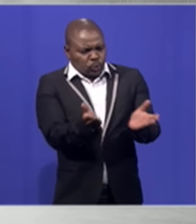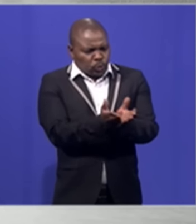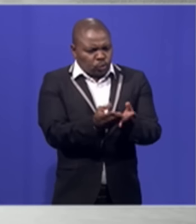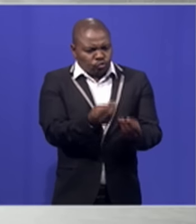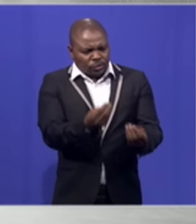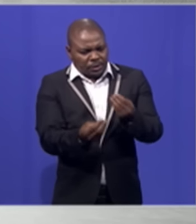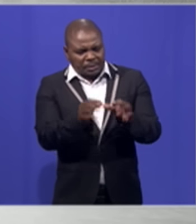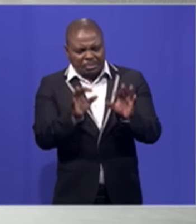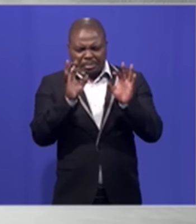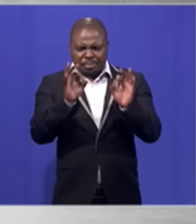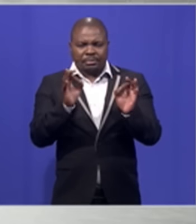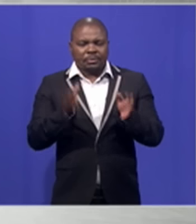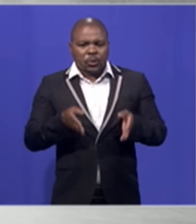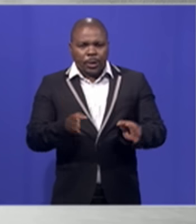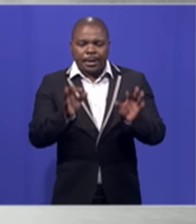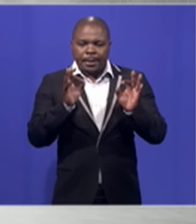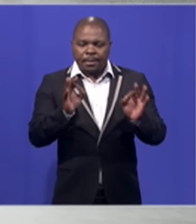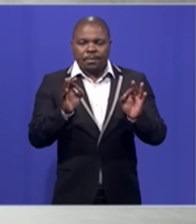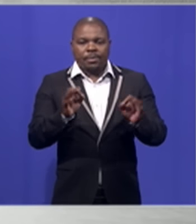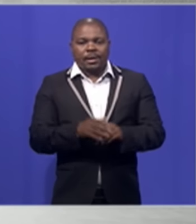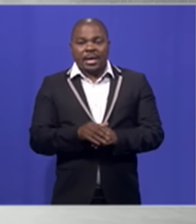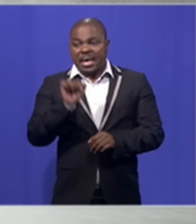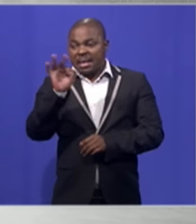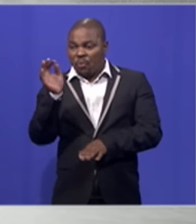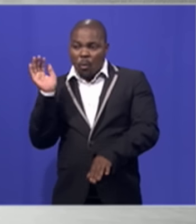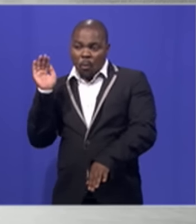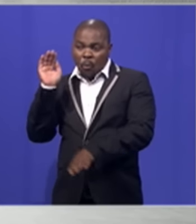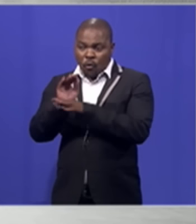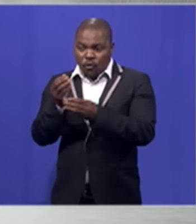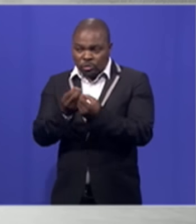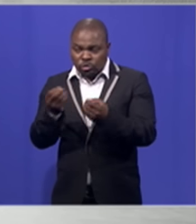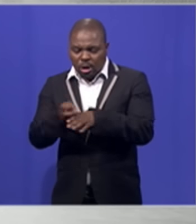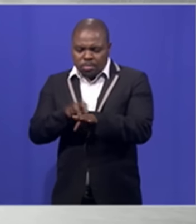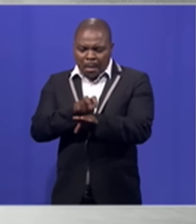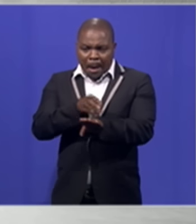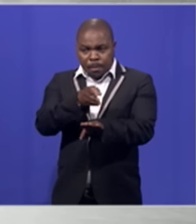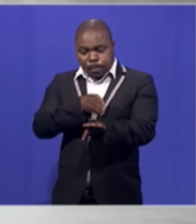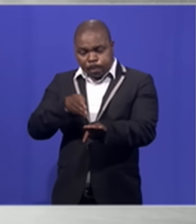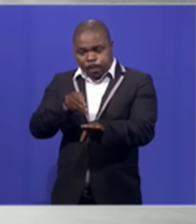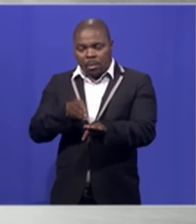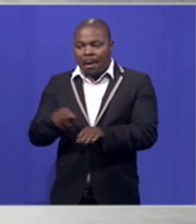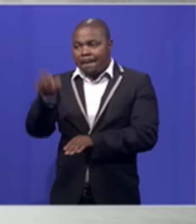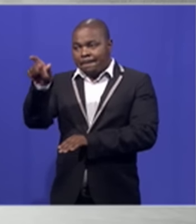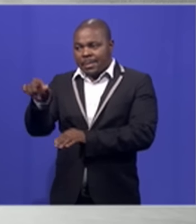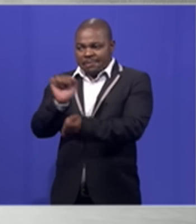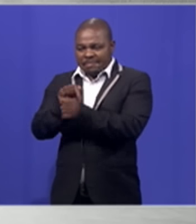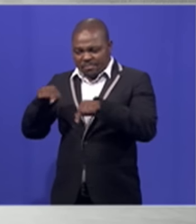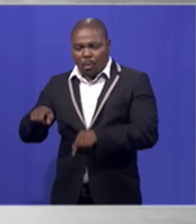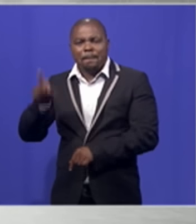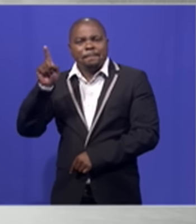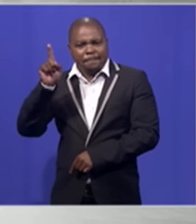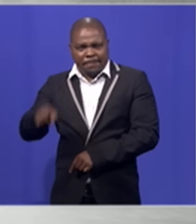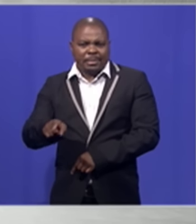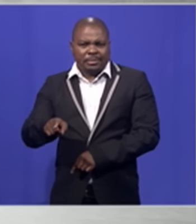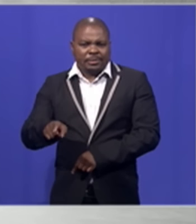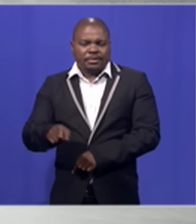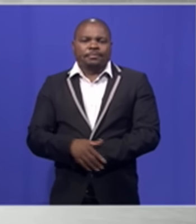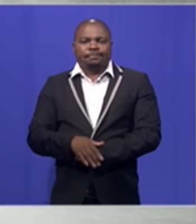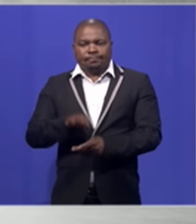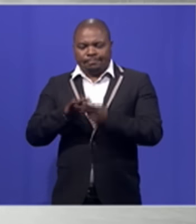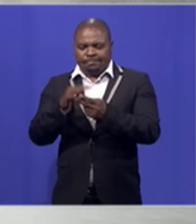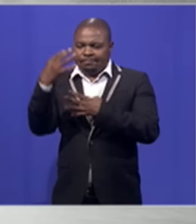tlo go loketse tsela e ba khwetse gore motho o nameletše pala godimo bona ba sekolo ka mo sanameleng sa gage motho a swarele semetseng a